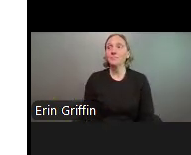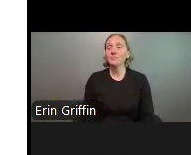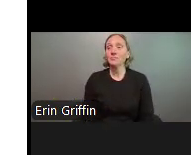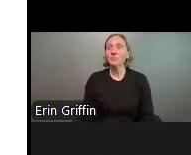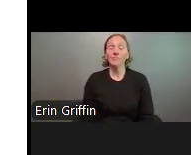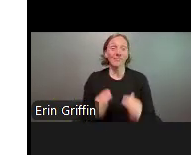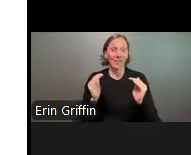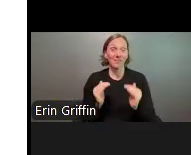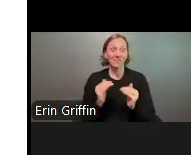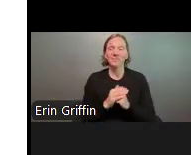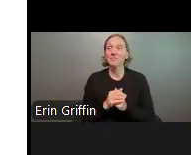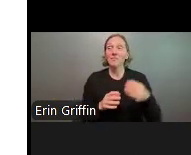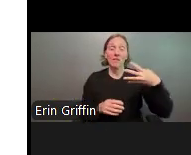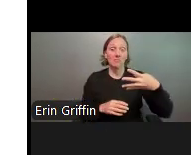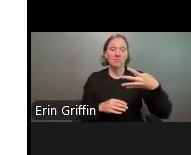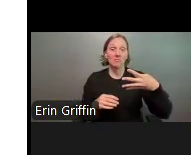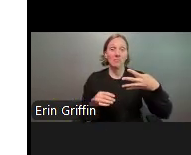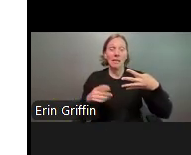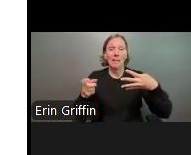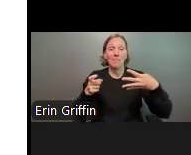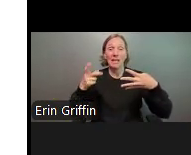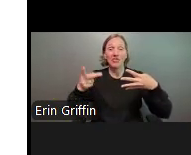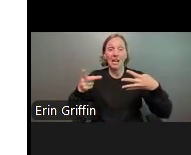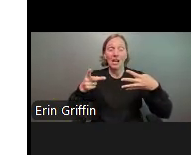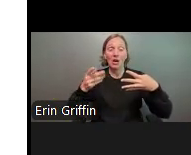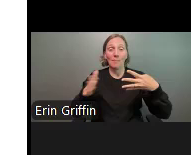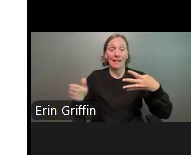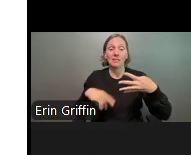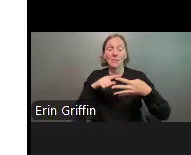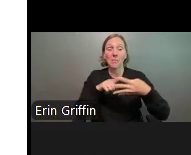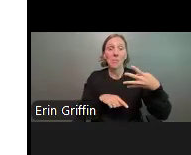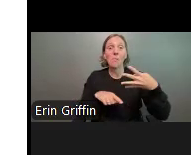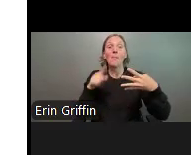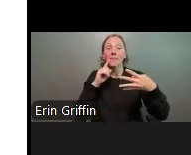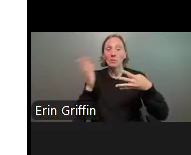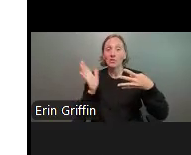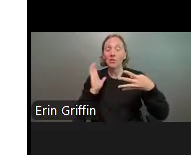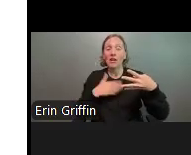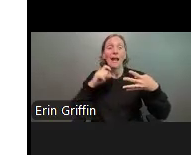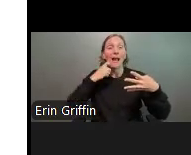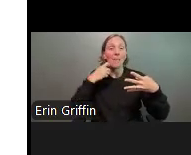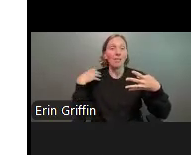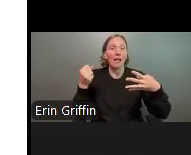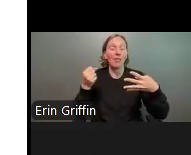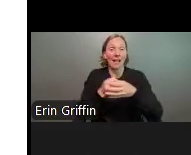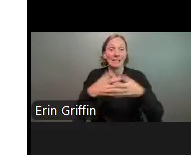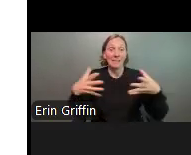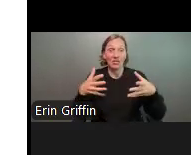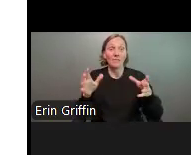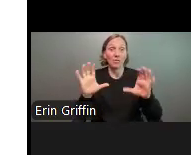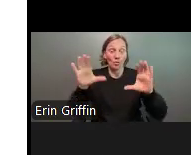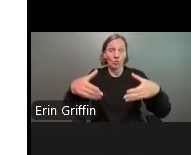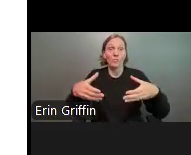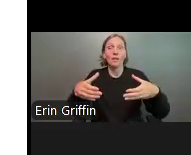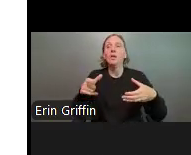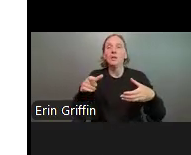Here are the 4 managed care plans that will be serving our Apple Health expansion population. We'll hear more from them later